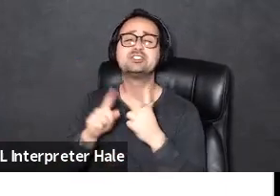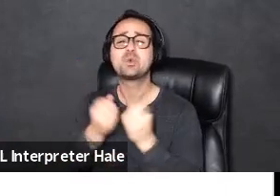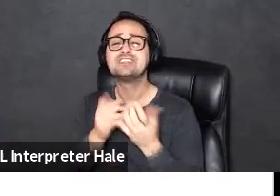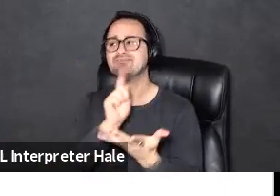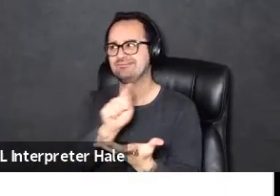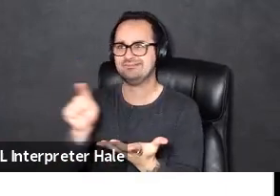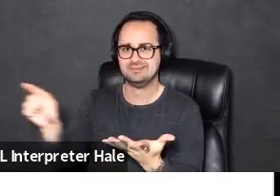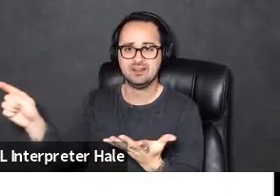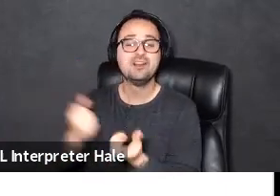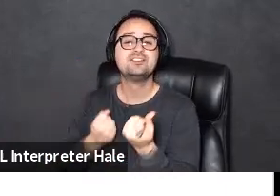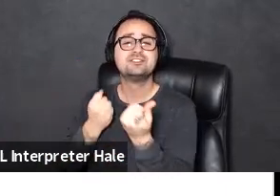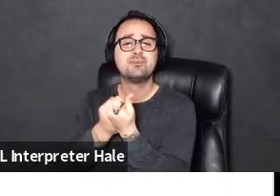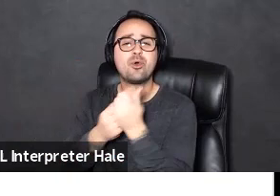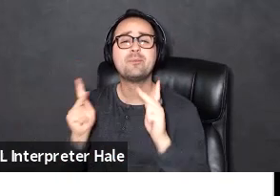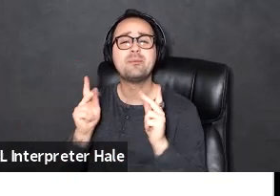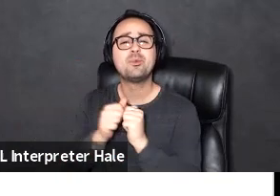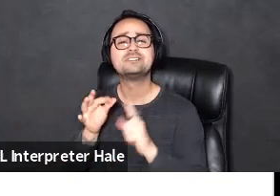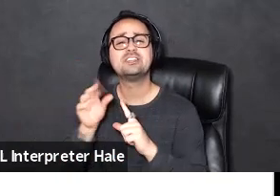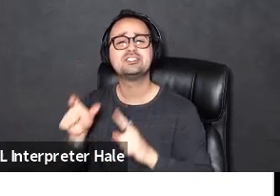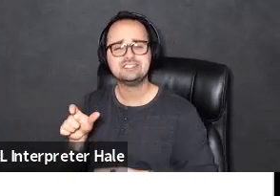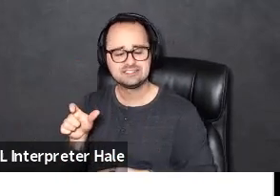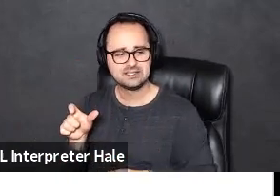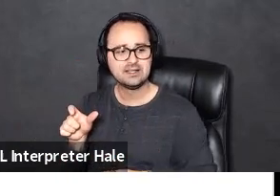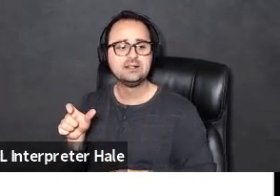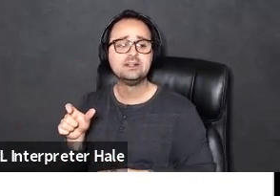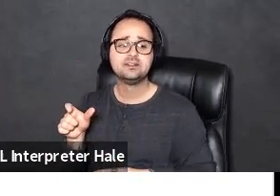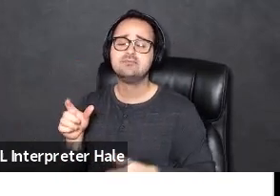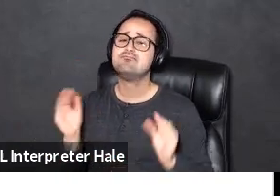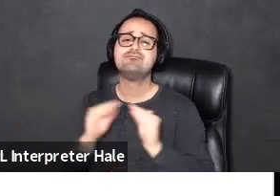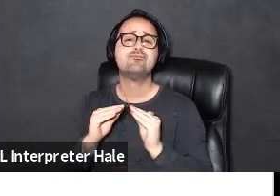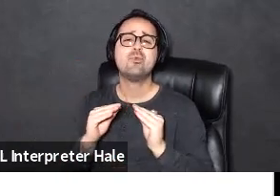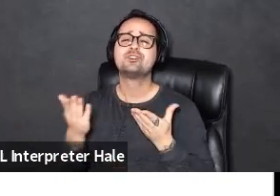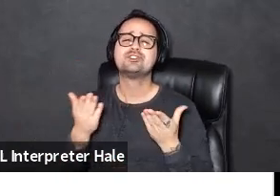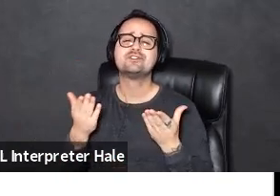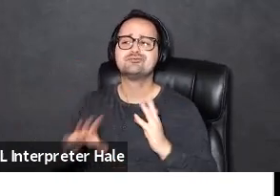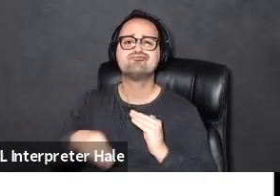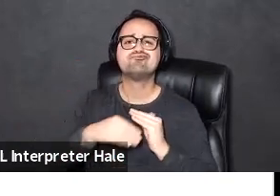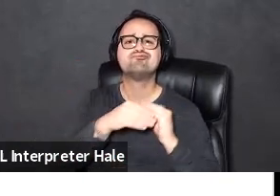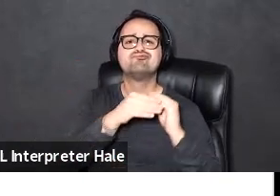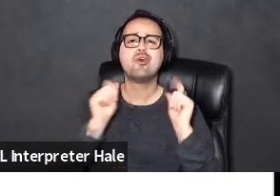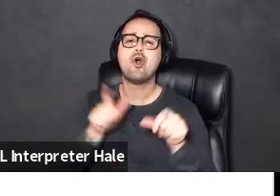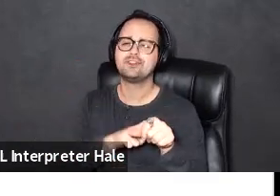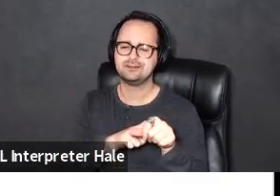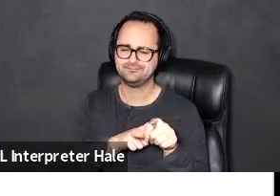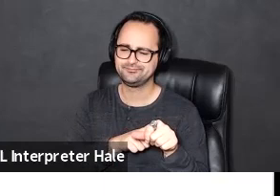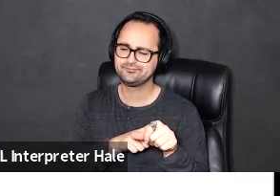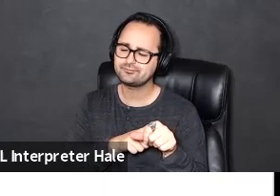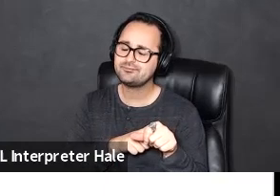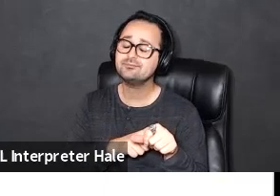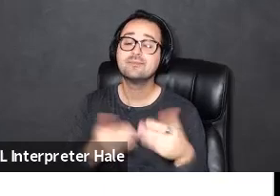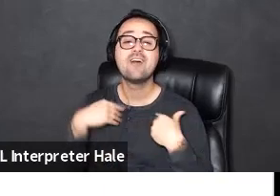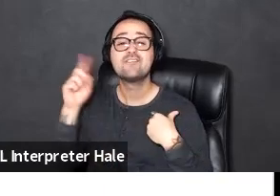there that support people with special needs. And there's more services added all the time. And like you said, there's